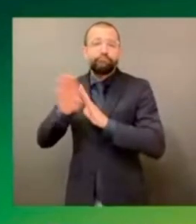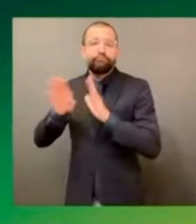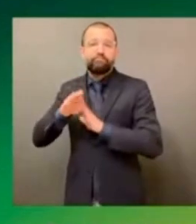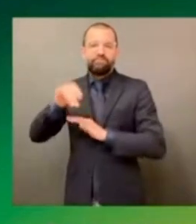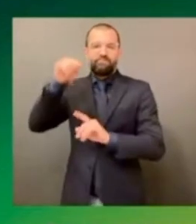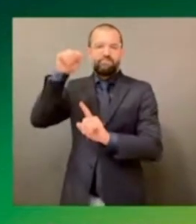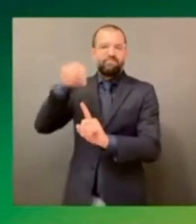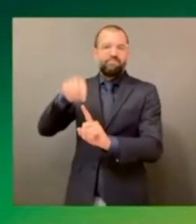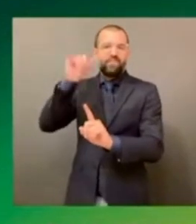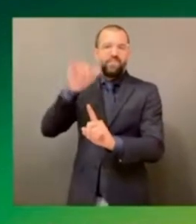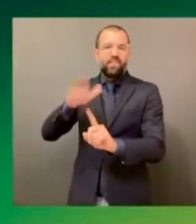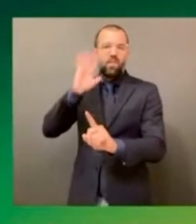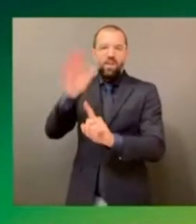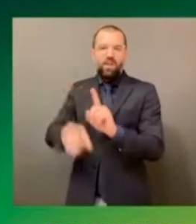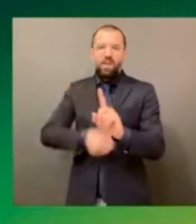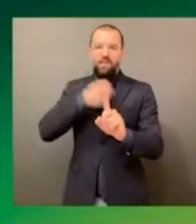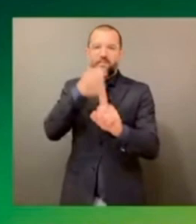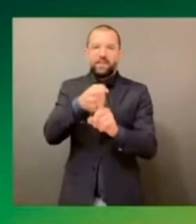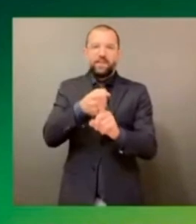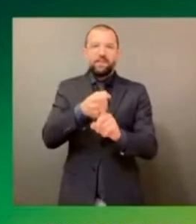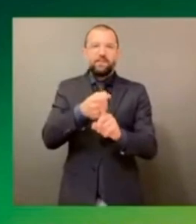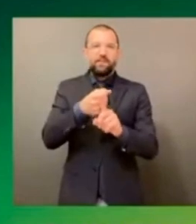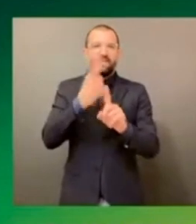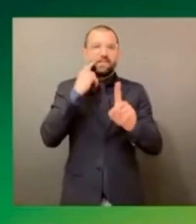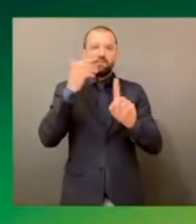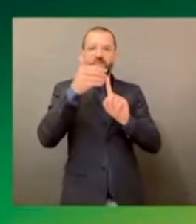future of the world.